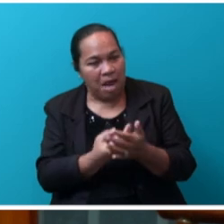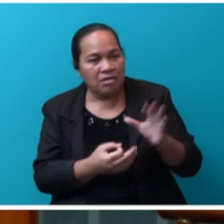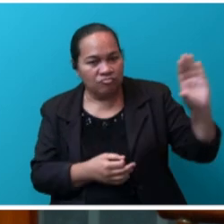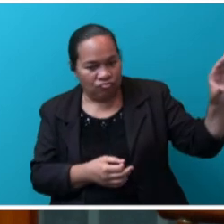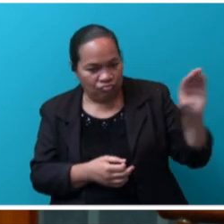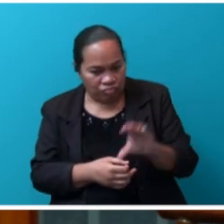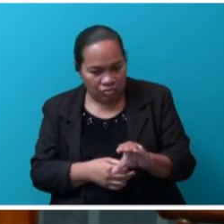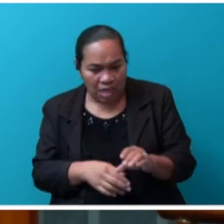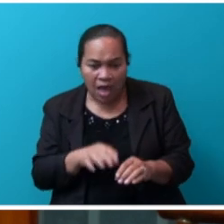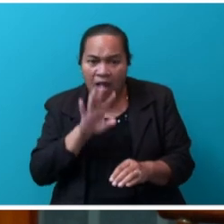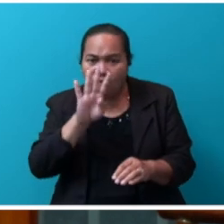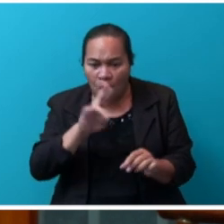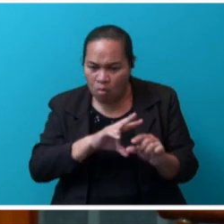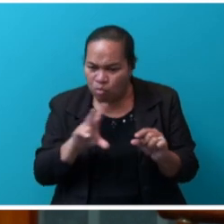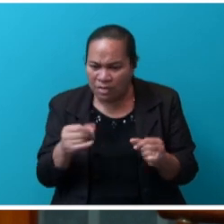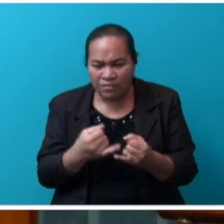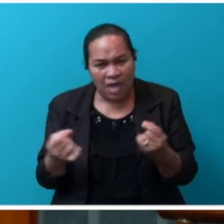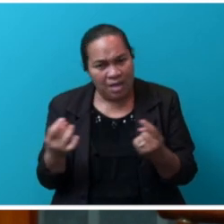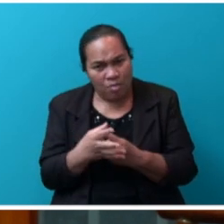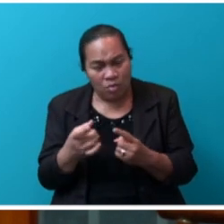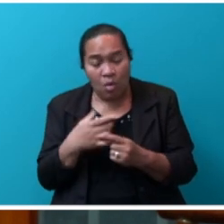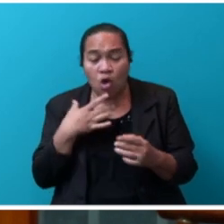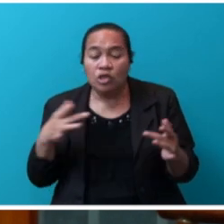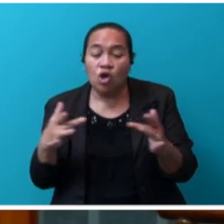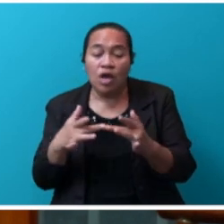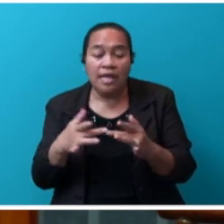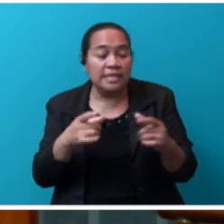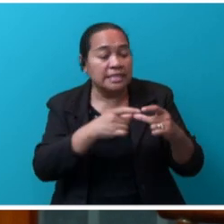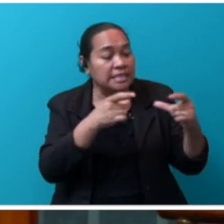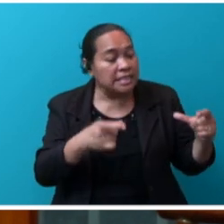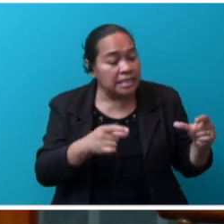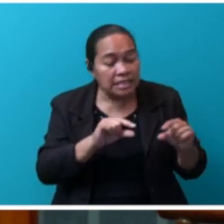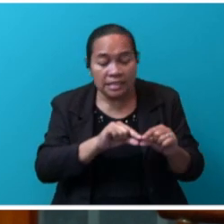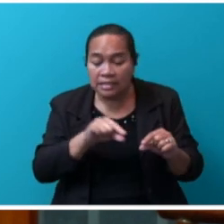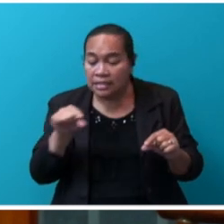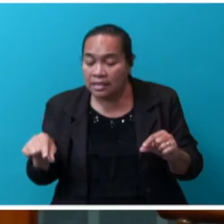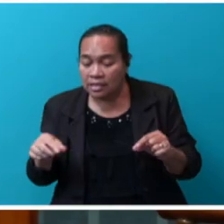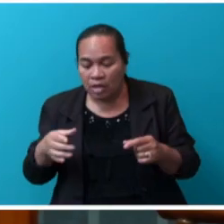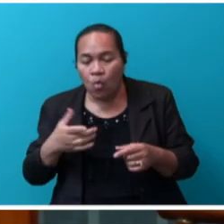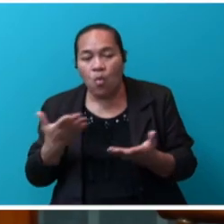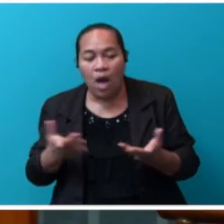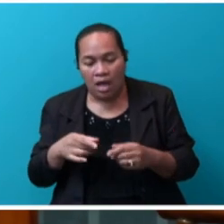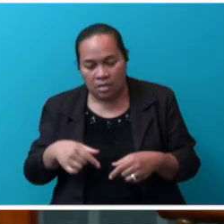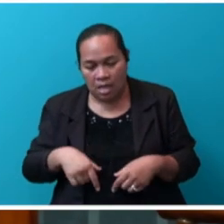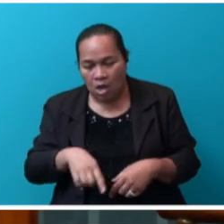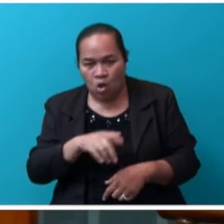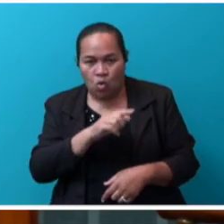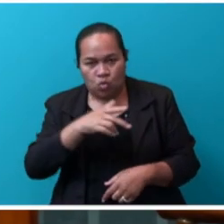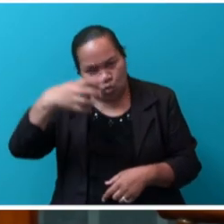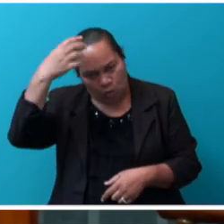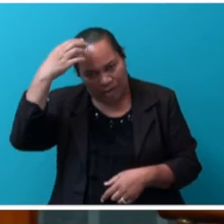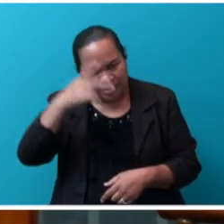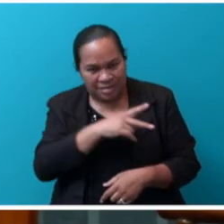are critical public assets as it connects our cities and towns along the Queen's Highway. This project